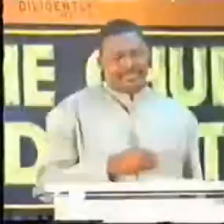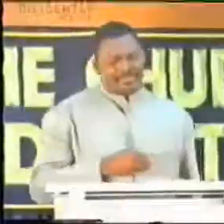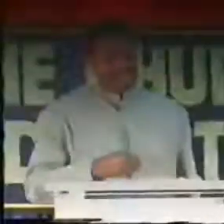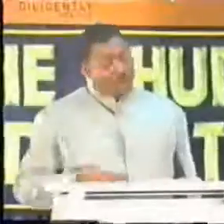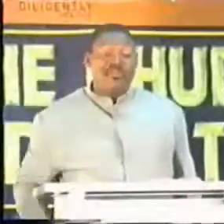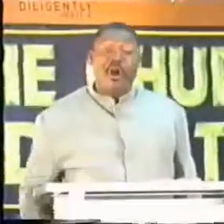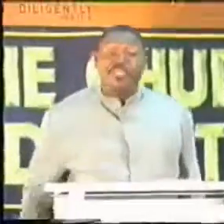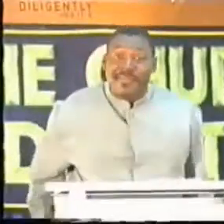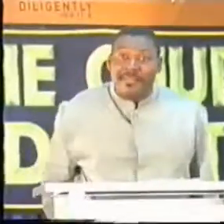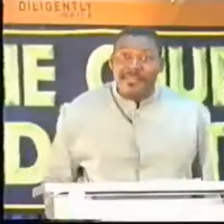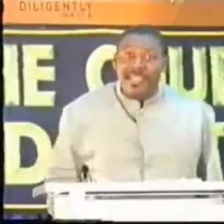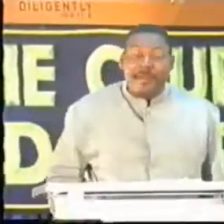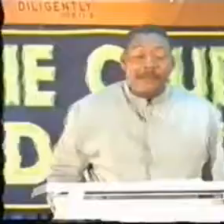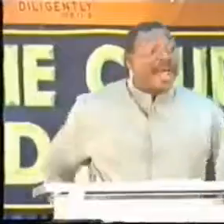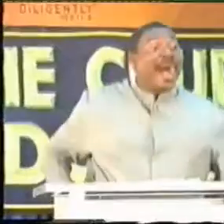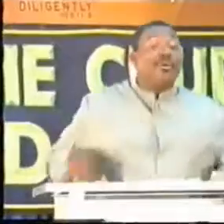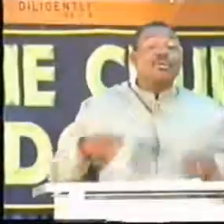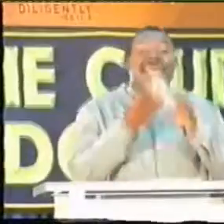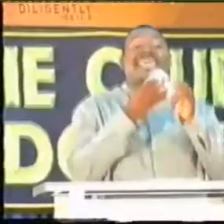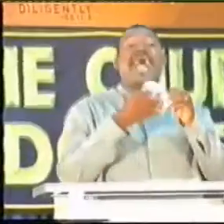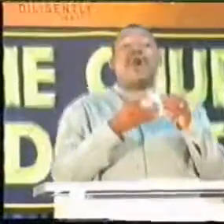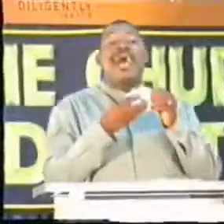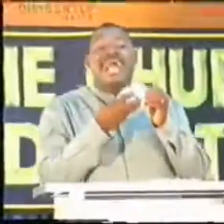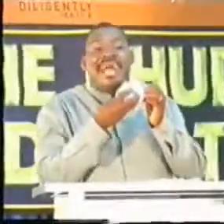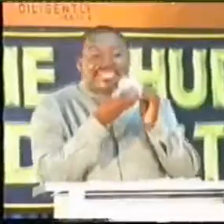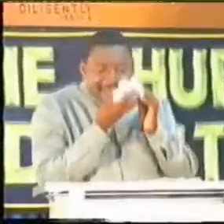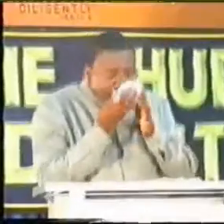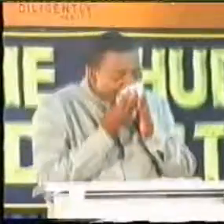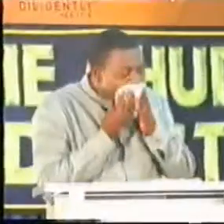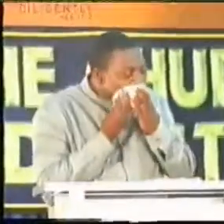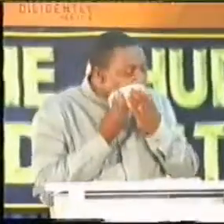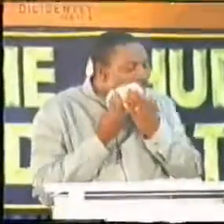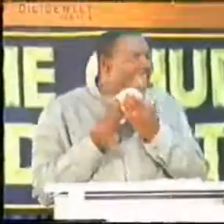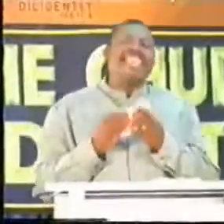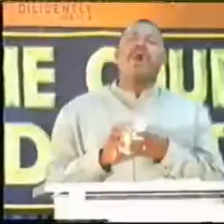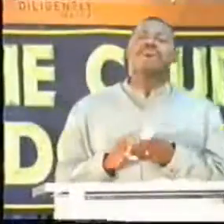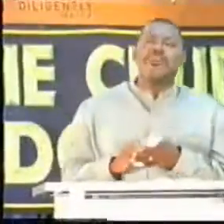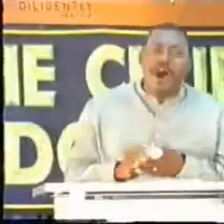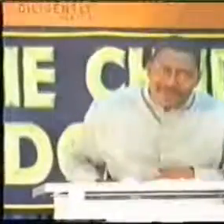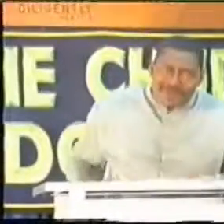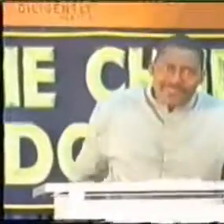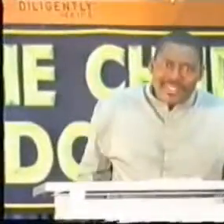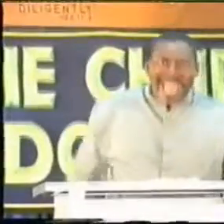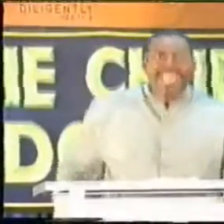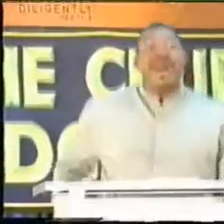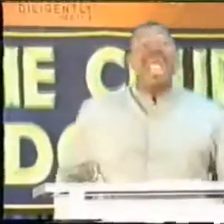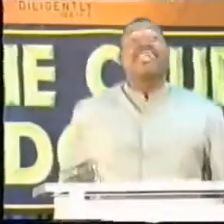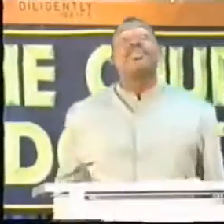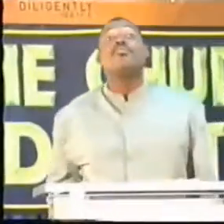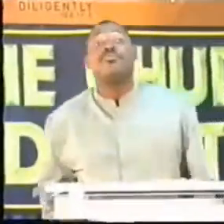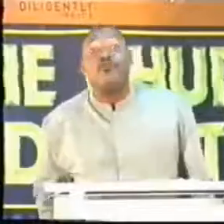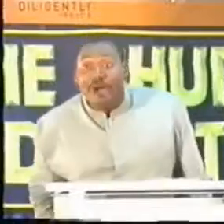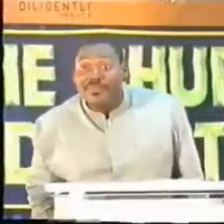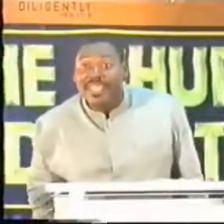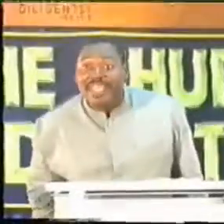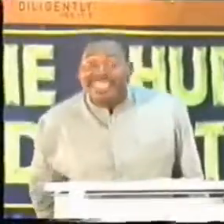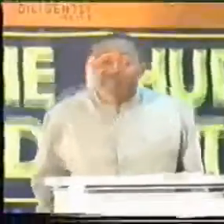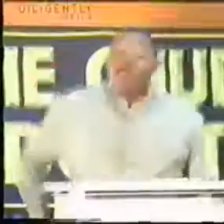in them. What of what would you mean? Men and Bible so I can't or my gunner said, and you're wrong, Edema a